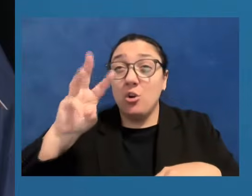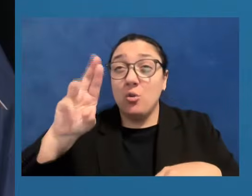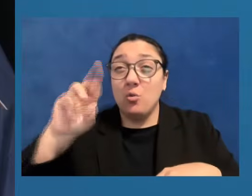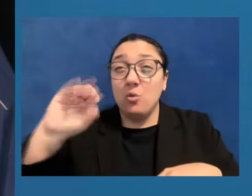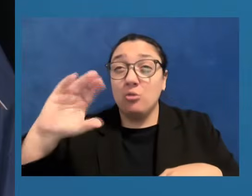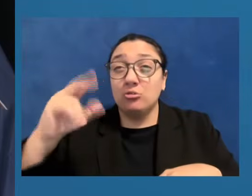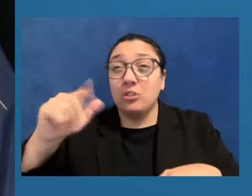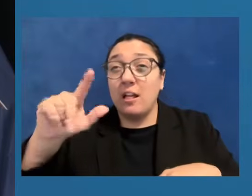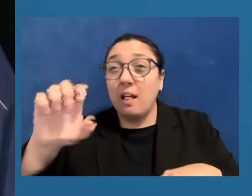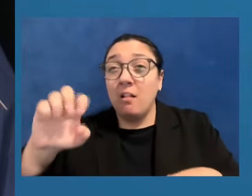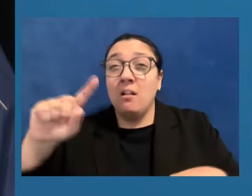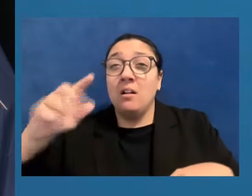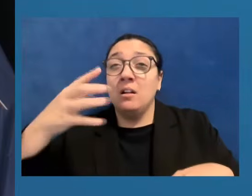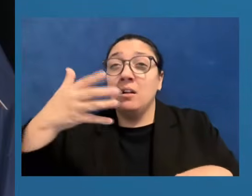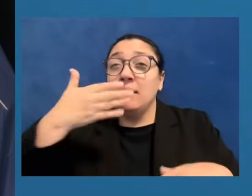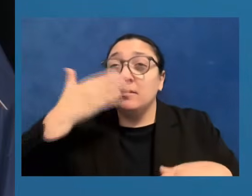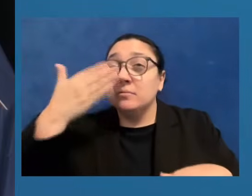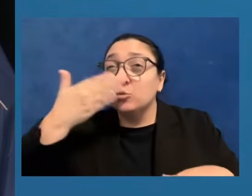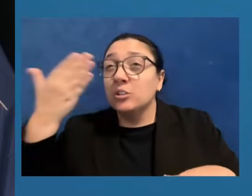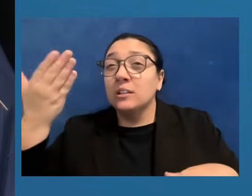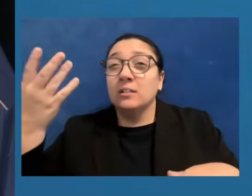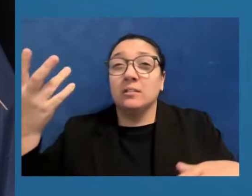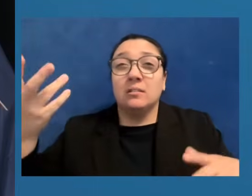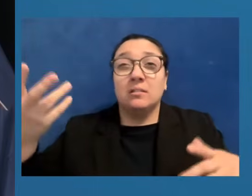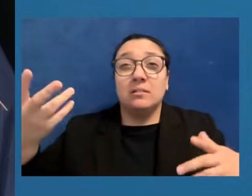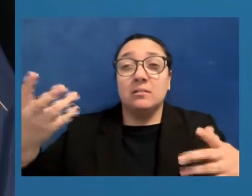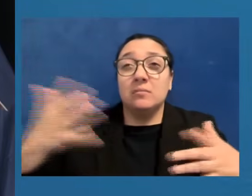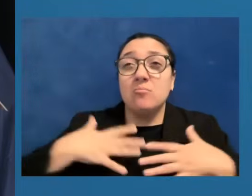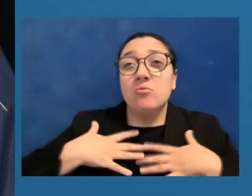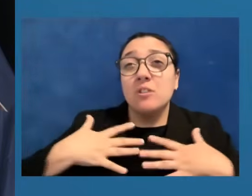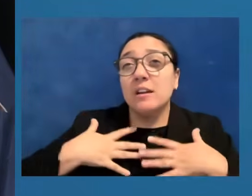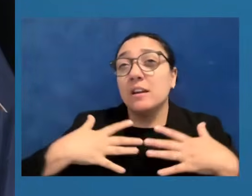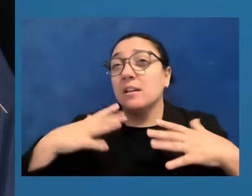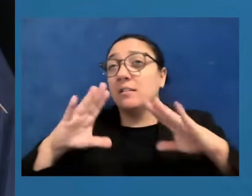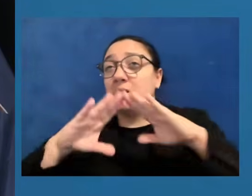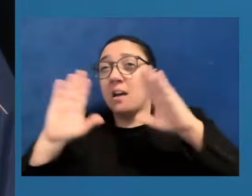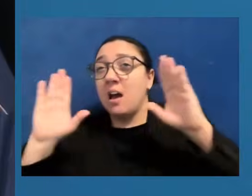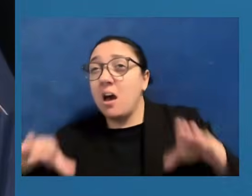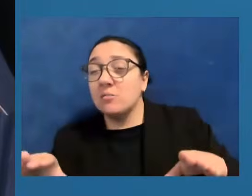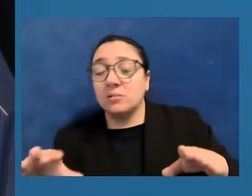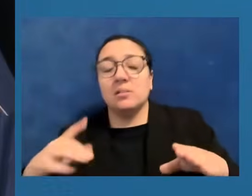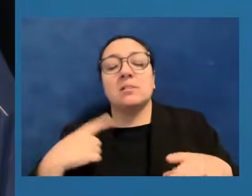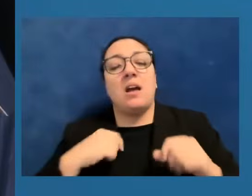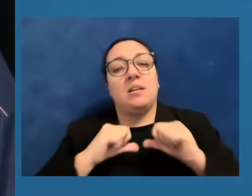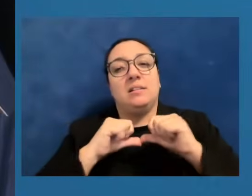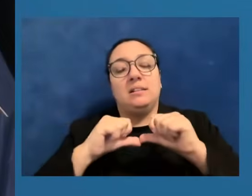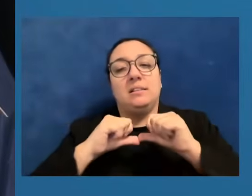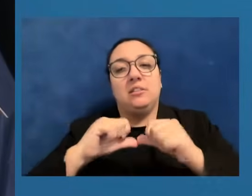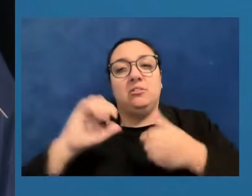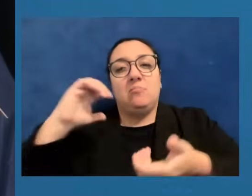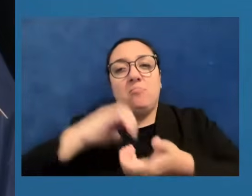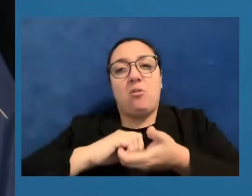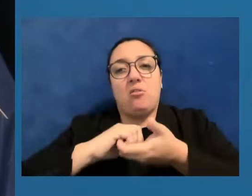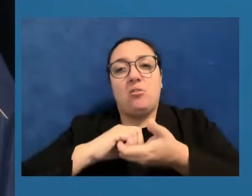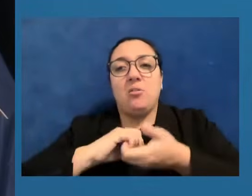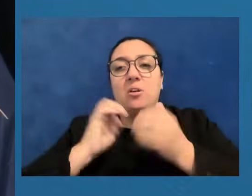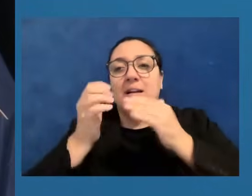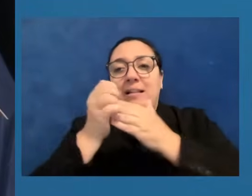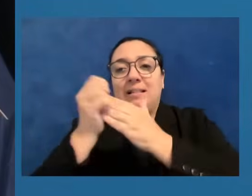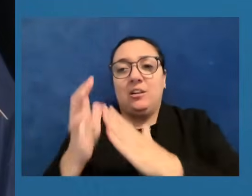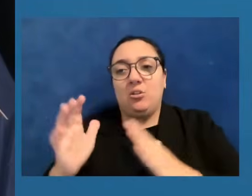and the air they'll breathe and the homes they'll live in. And I look forward to continuing to partner with leaders like we have here in our extraordinary